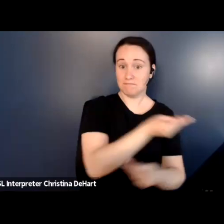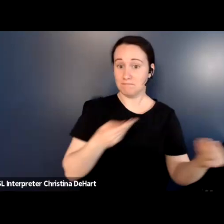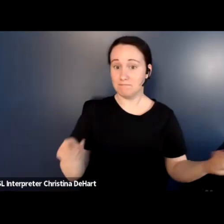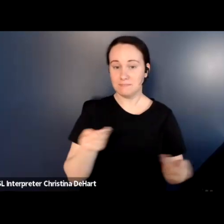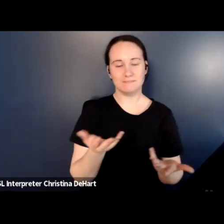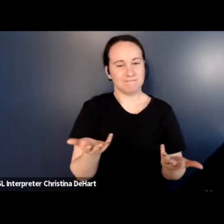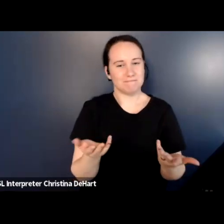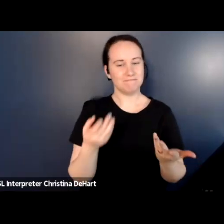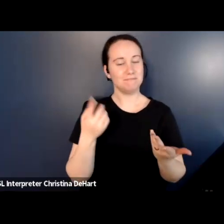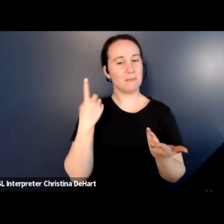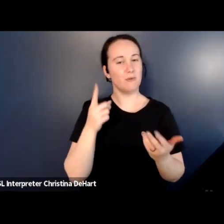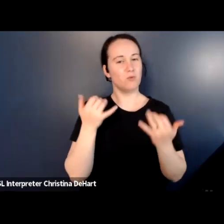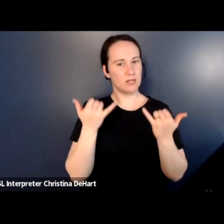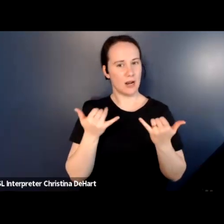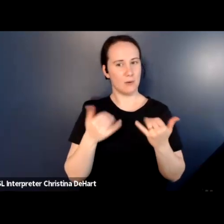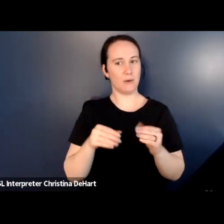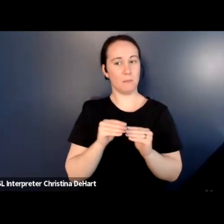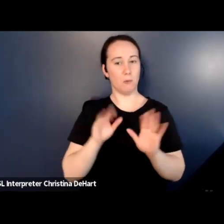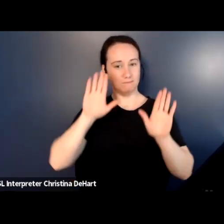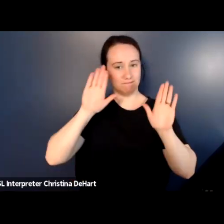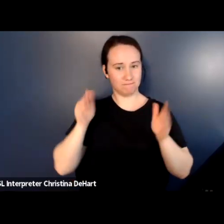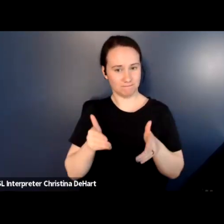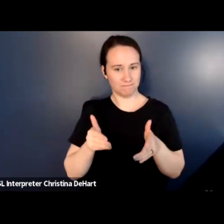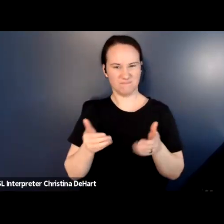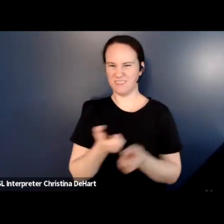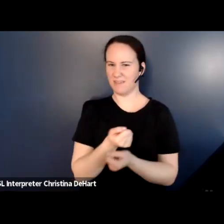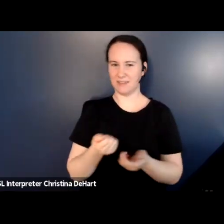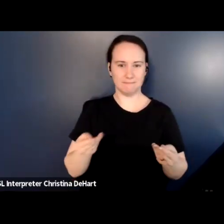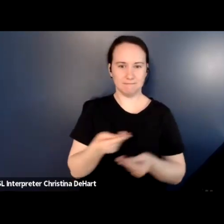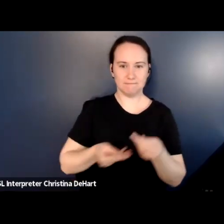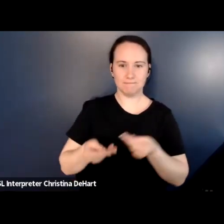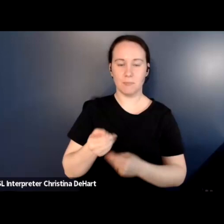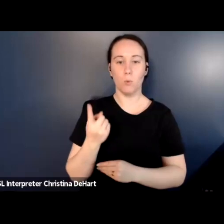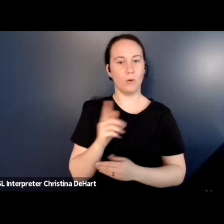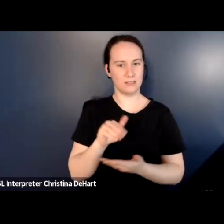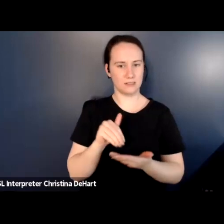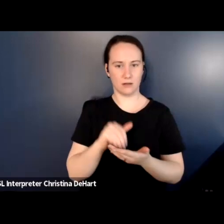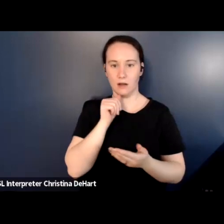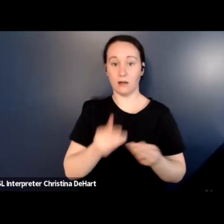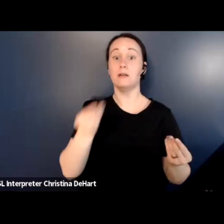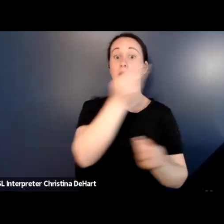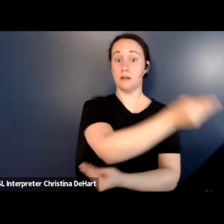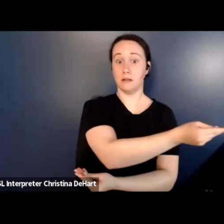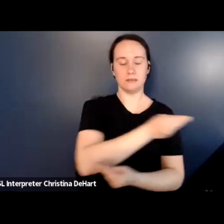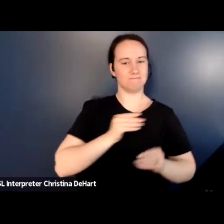it contained within the center. So I hope that answered that question.